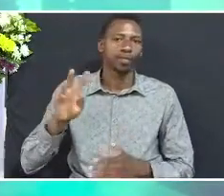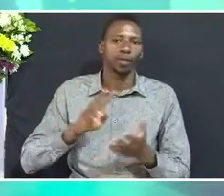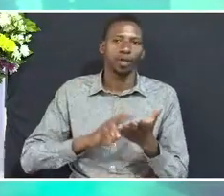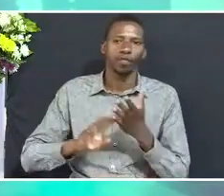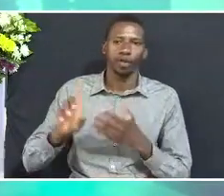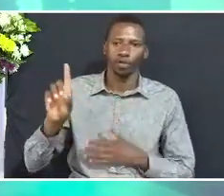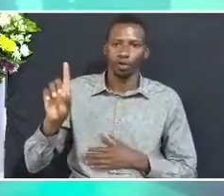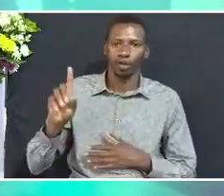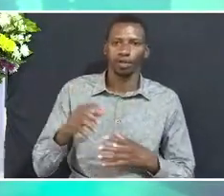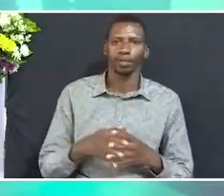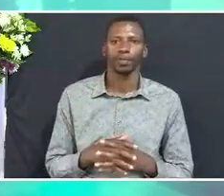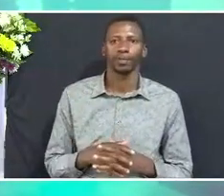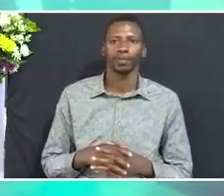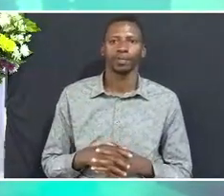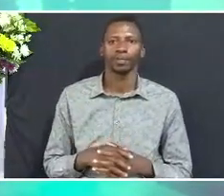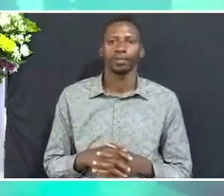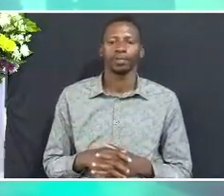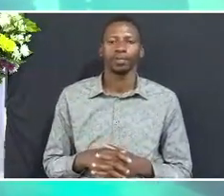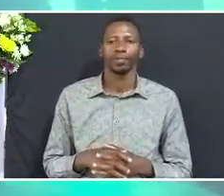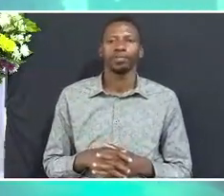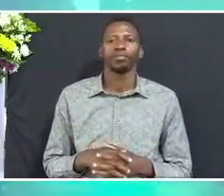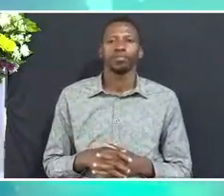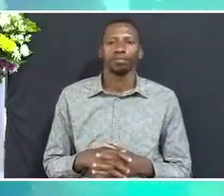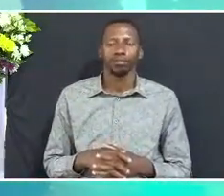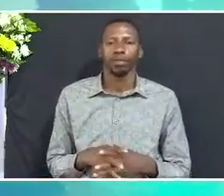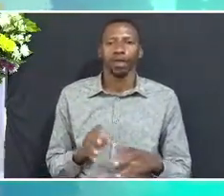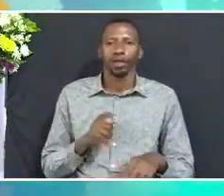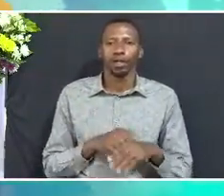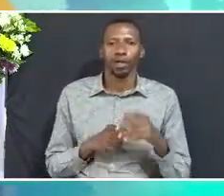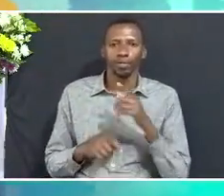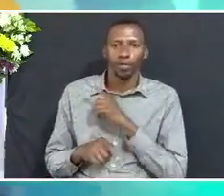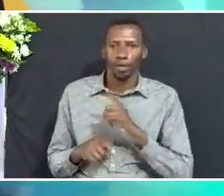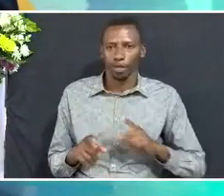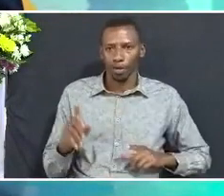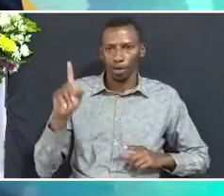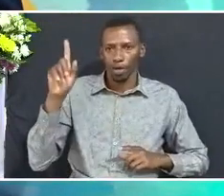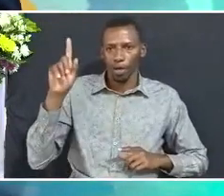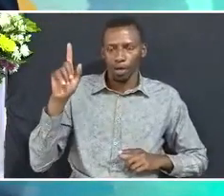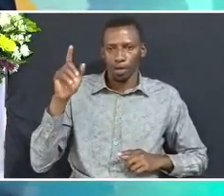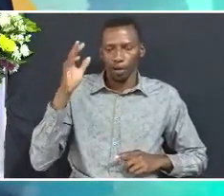verses 1. Therefore, when the Lord knew that the Pharisees